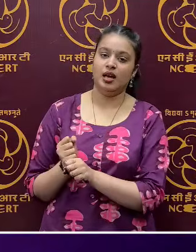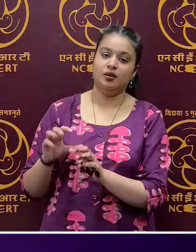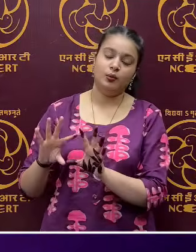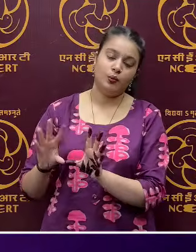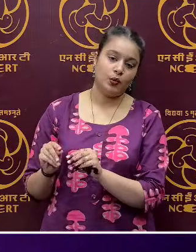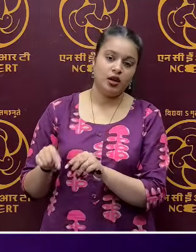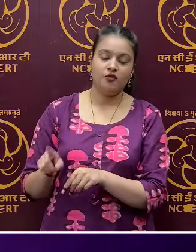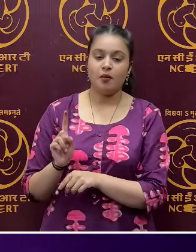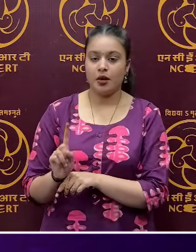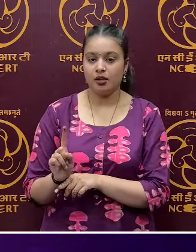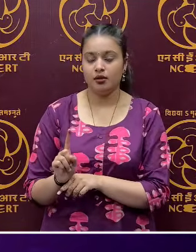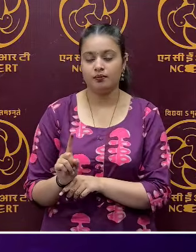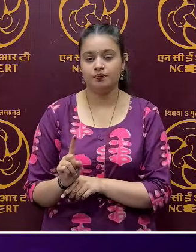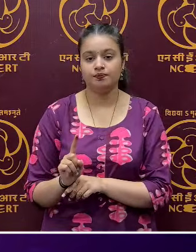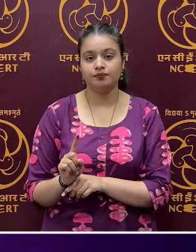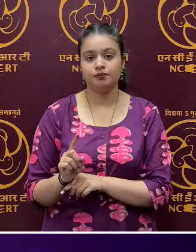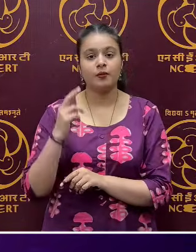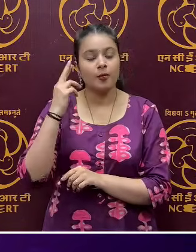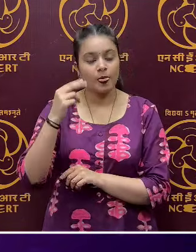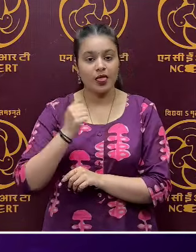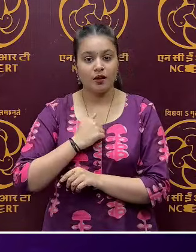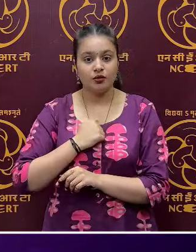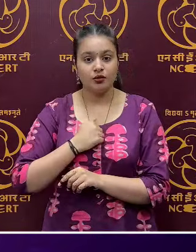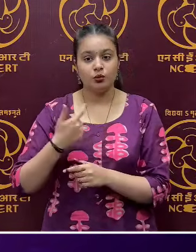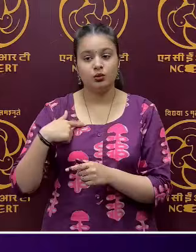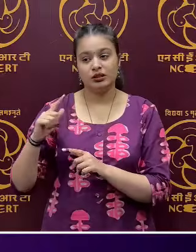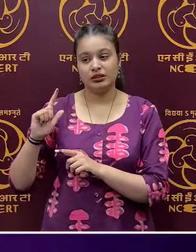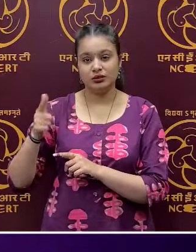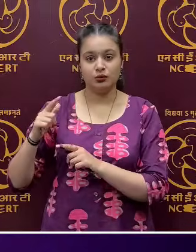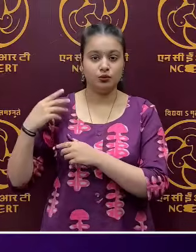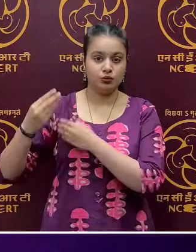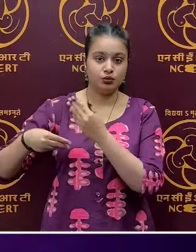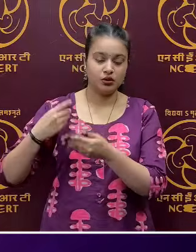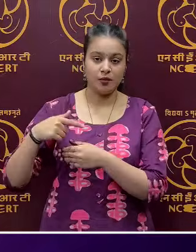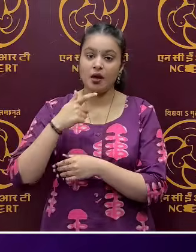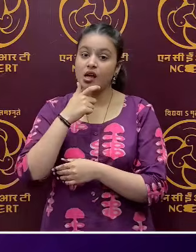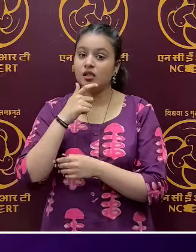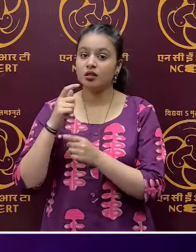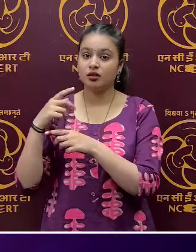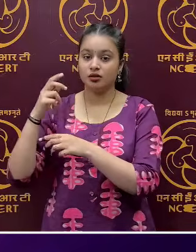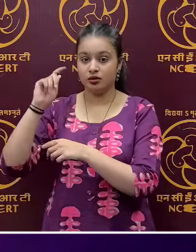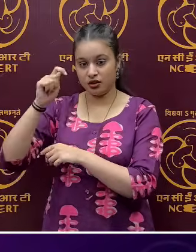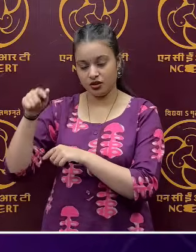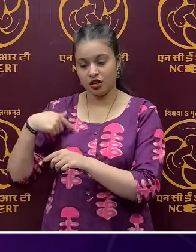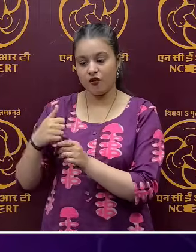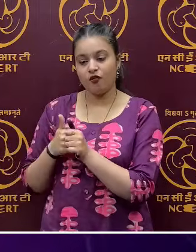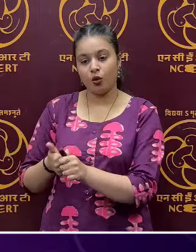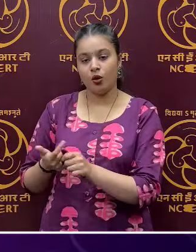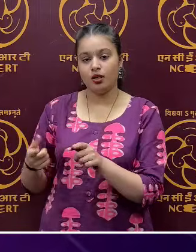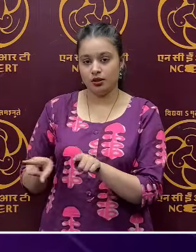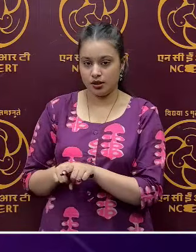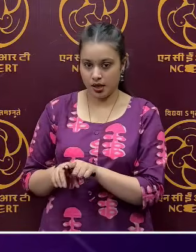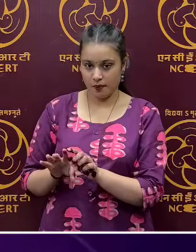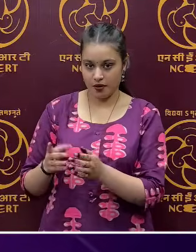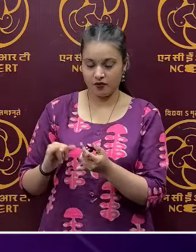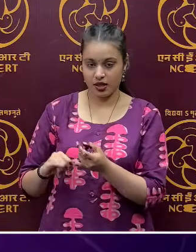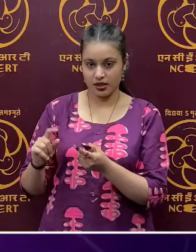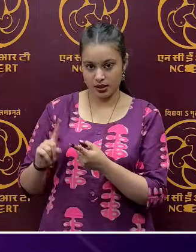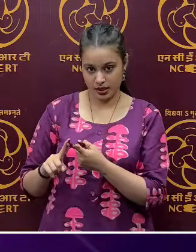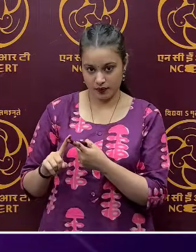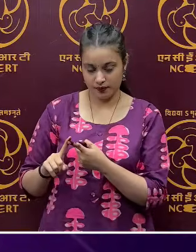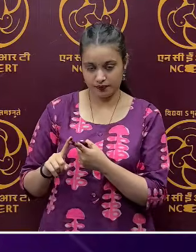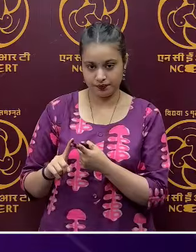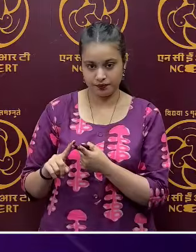we, because we have the legacy of the British English, we still follow these forms. So practice